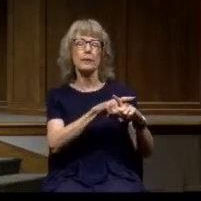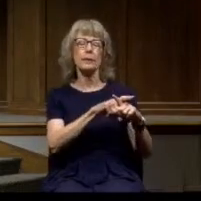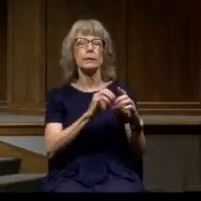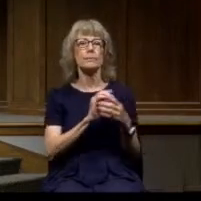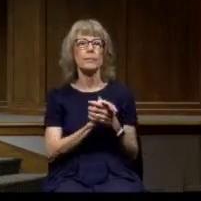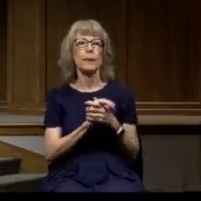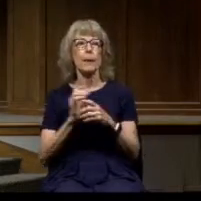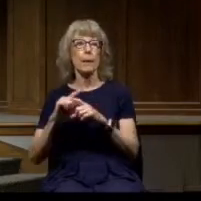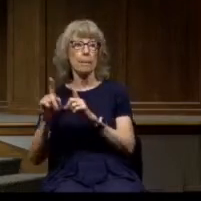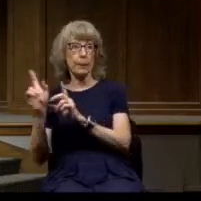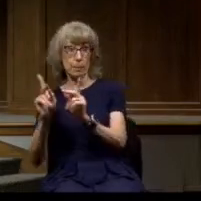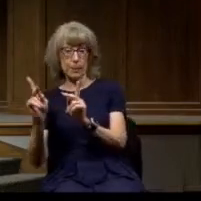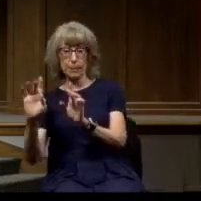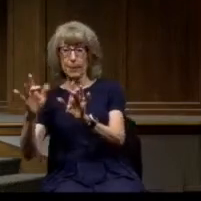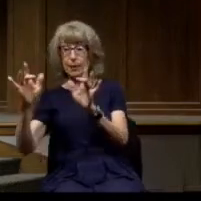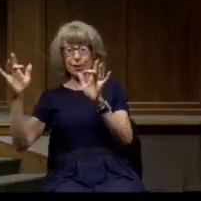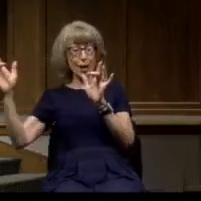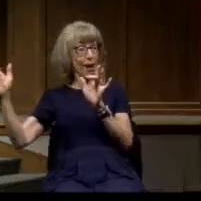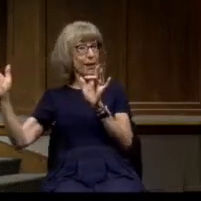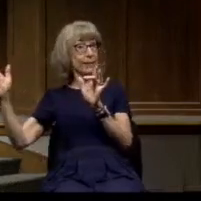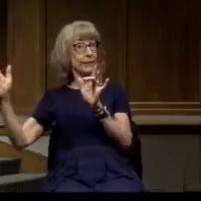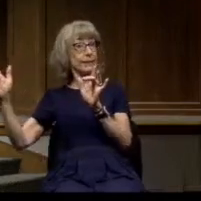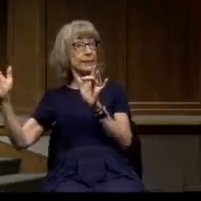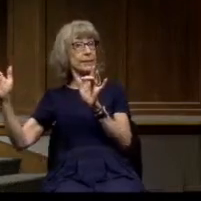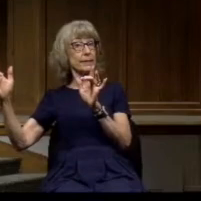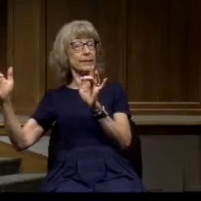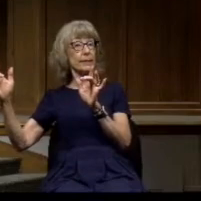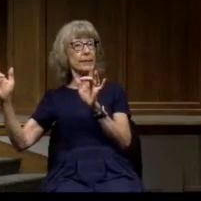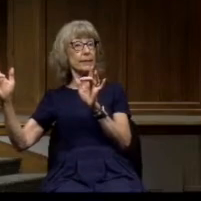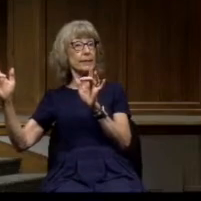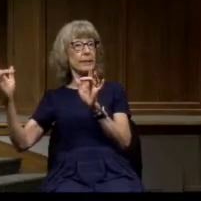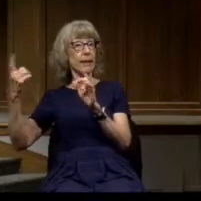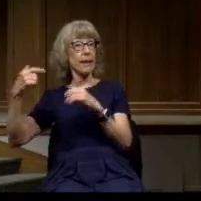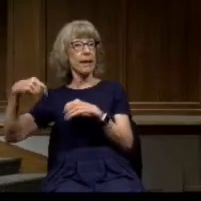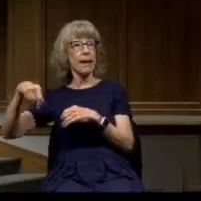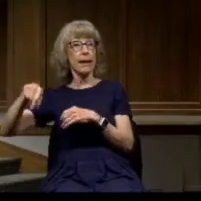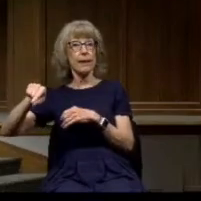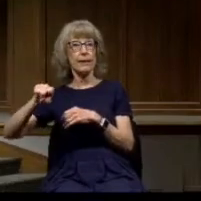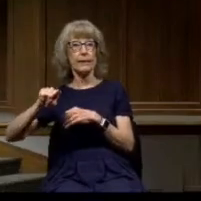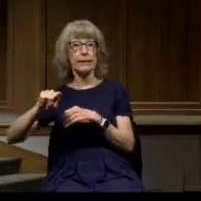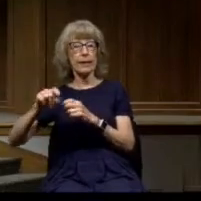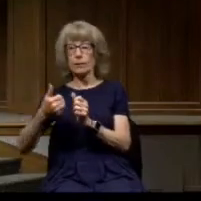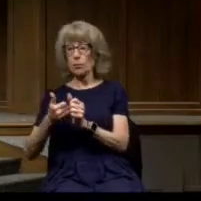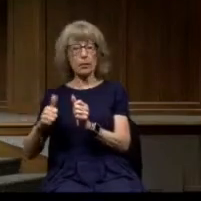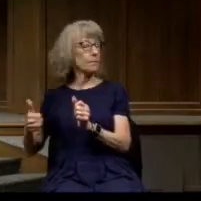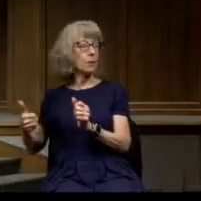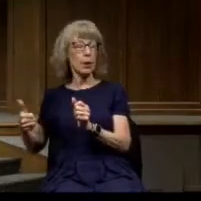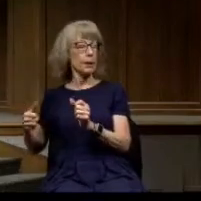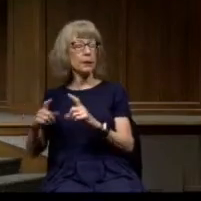that shine, it's the people that shine are not those that avoid conflict.